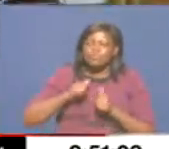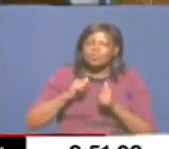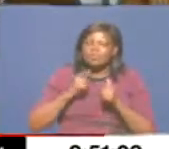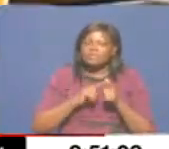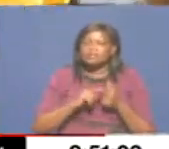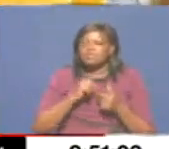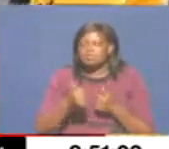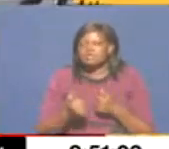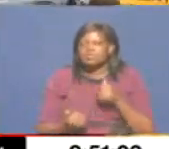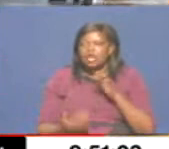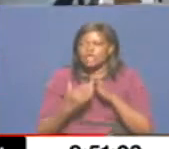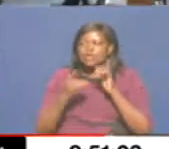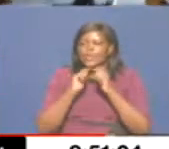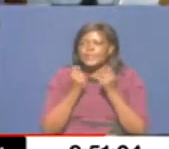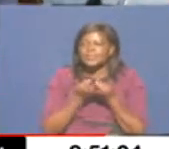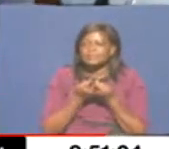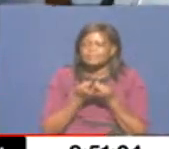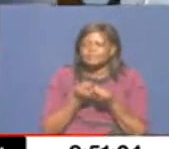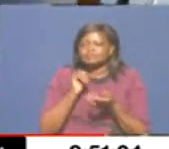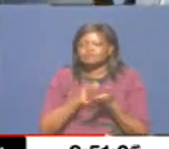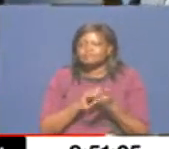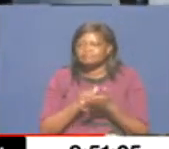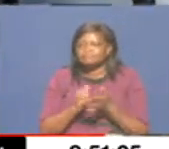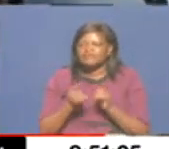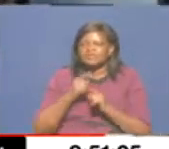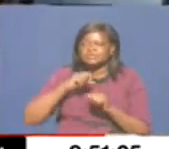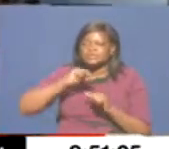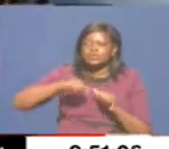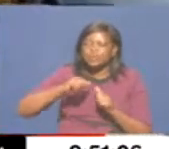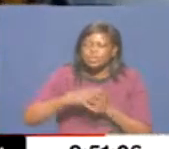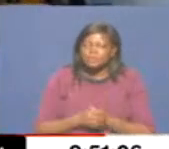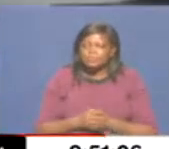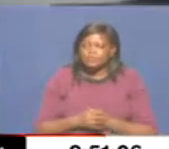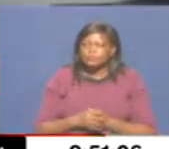among the top teams that received a bye to the first round.